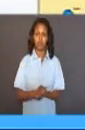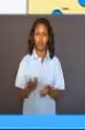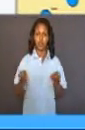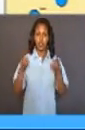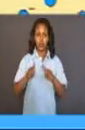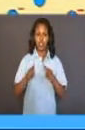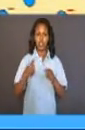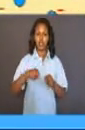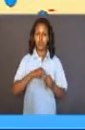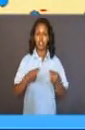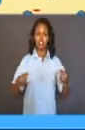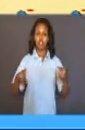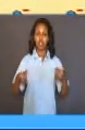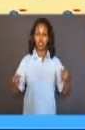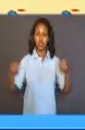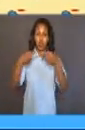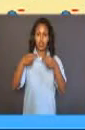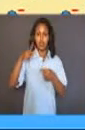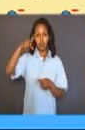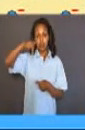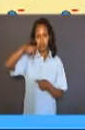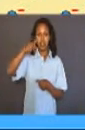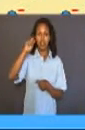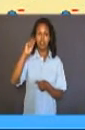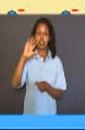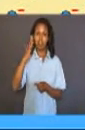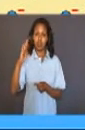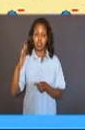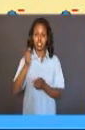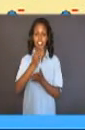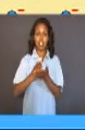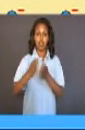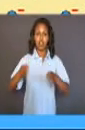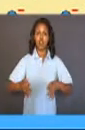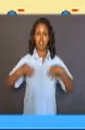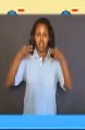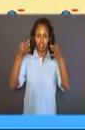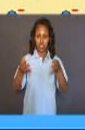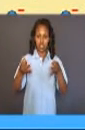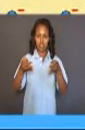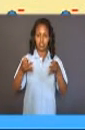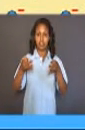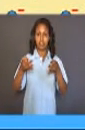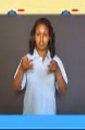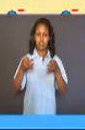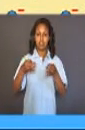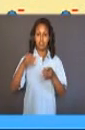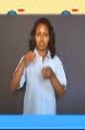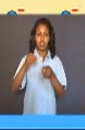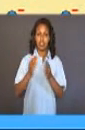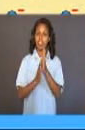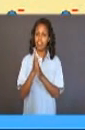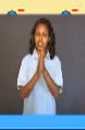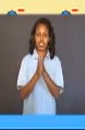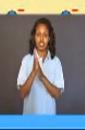When we join p-type semiconductors with n-type semiconductors,